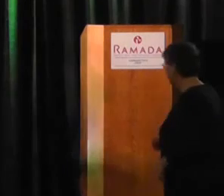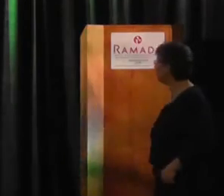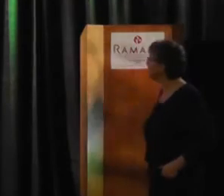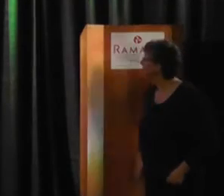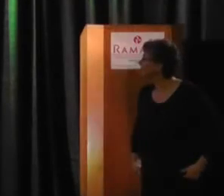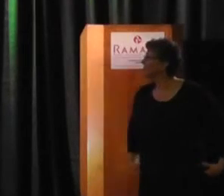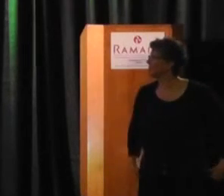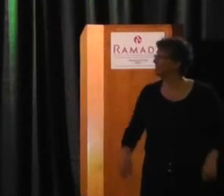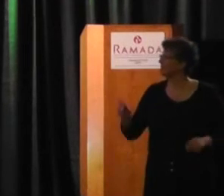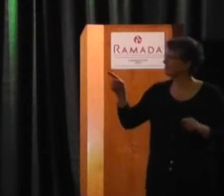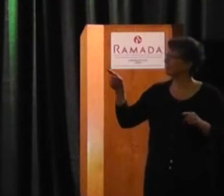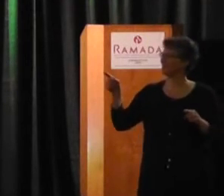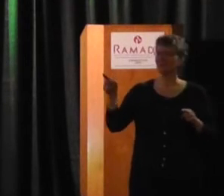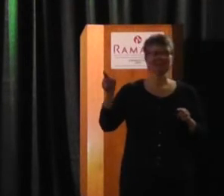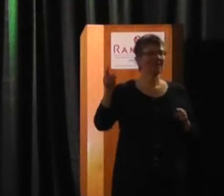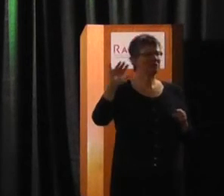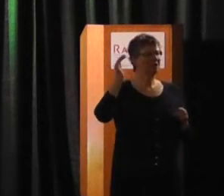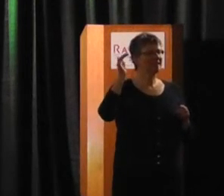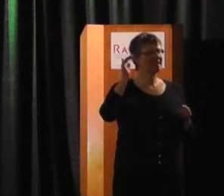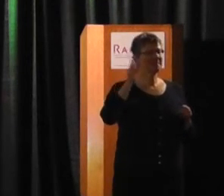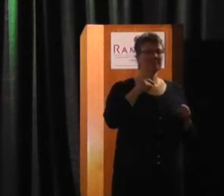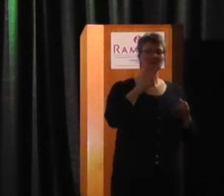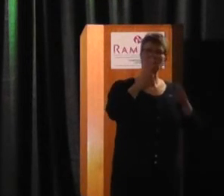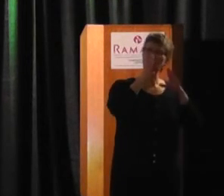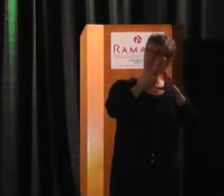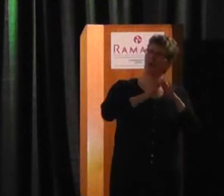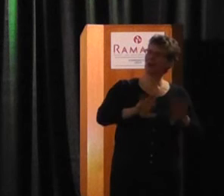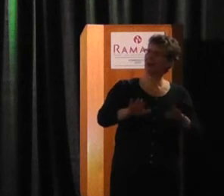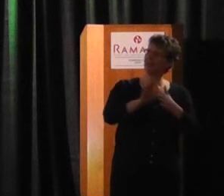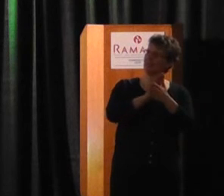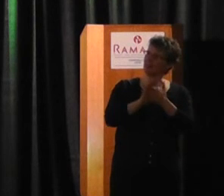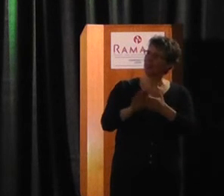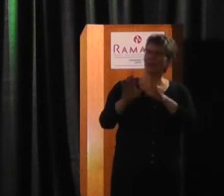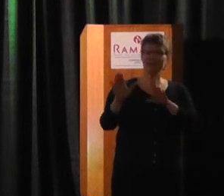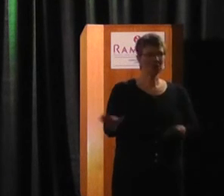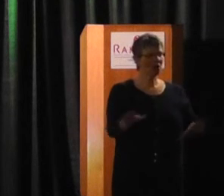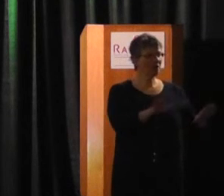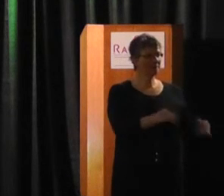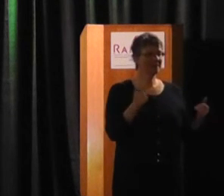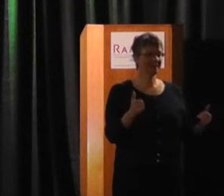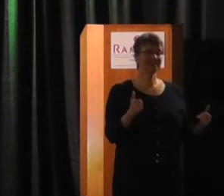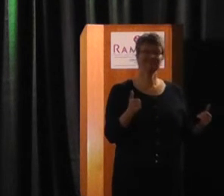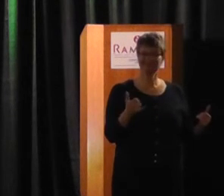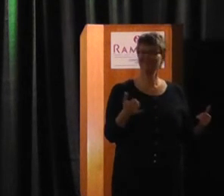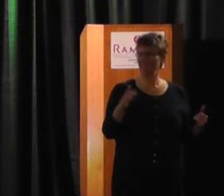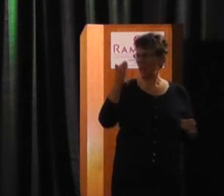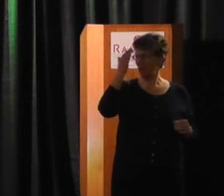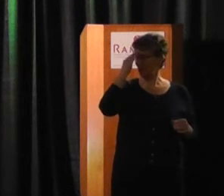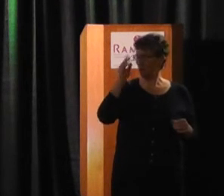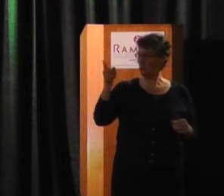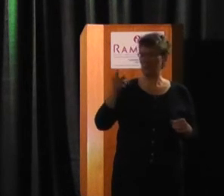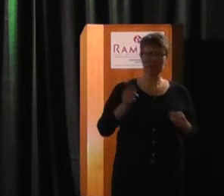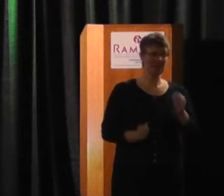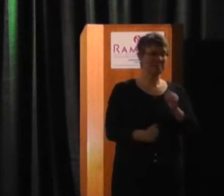She seems so quiet and nice and calm today. But from what I know, she's actually one of the roughest